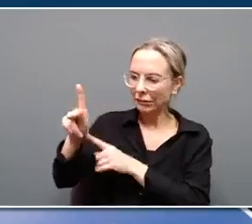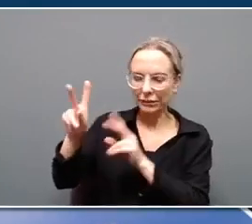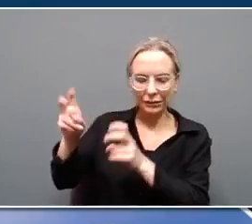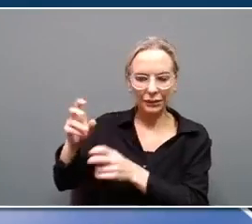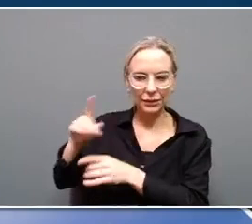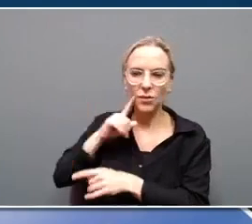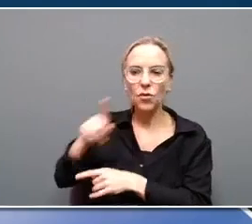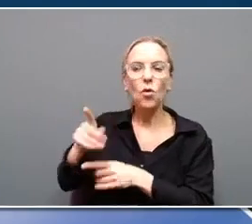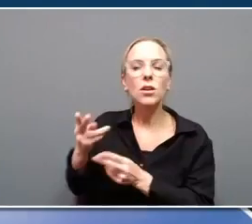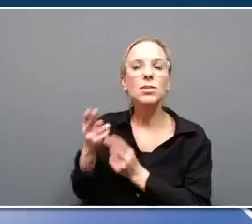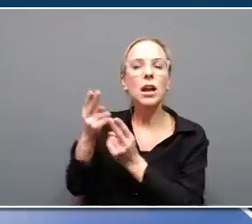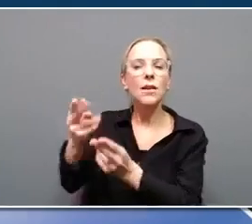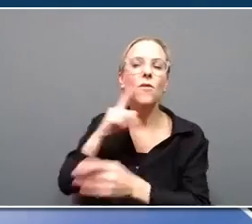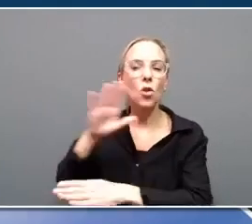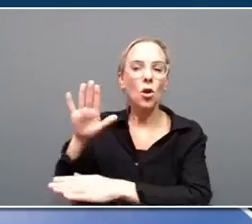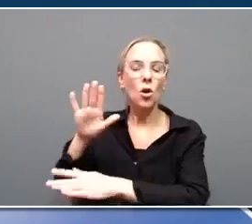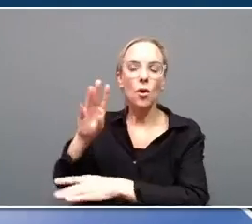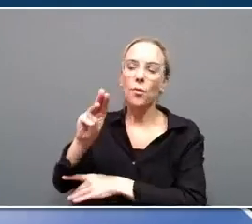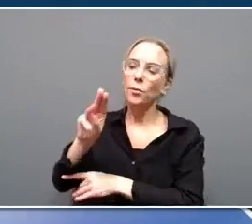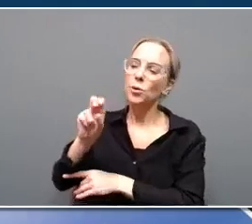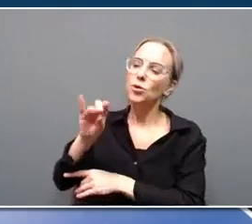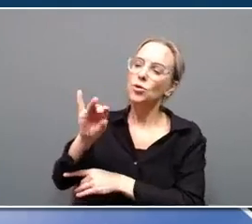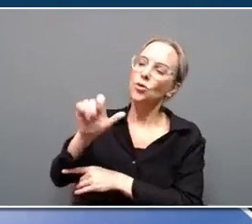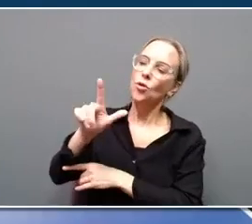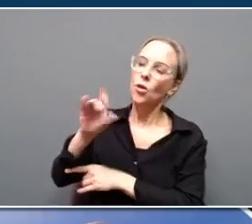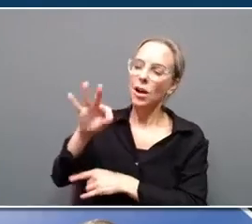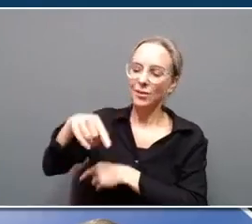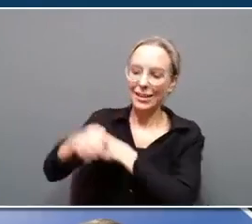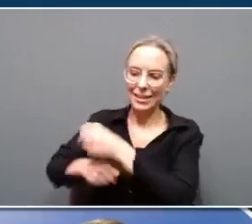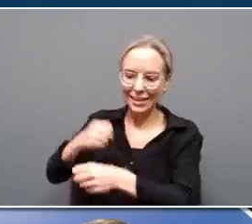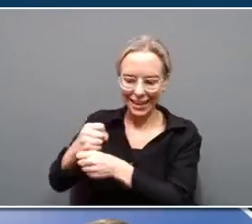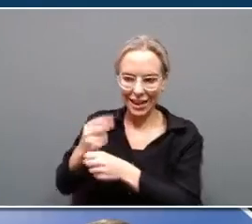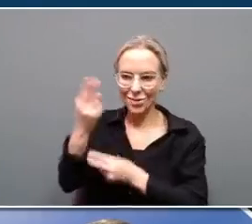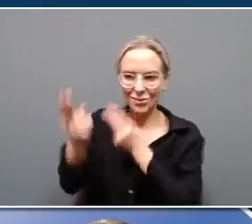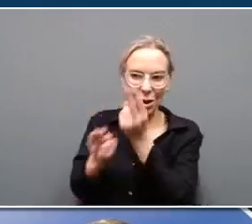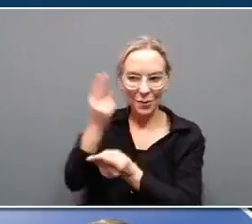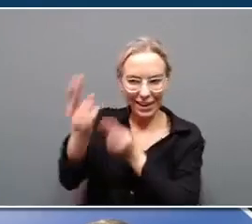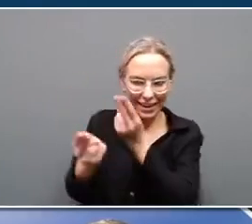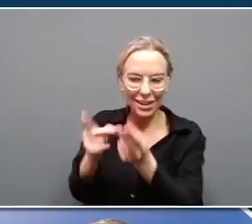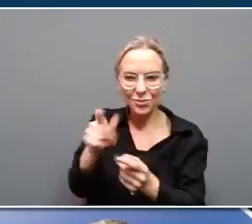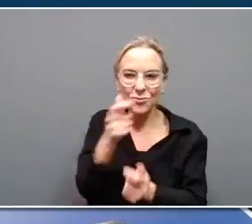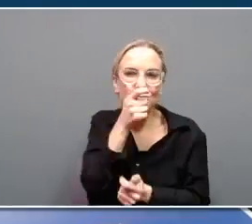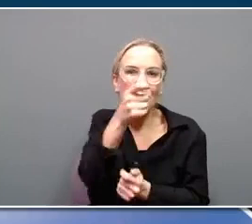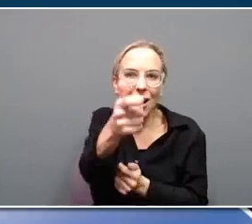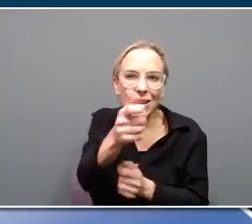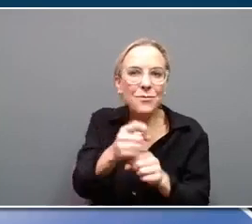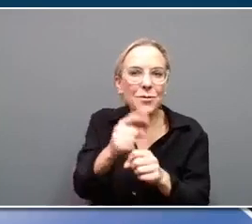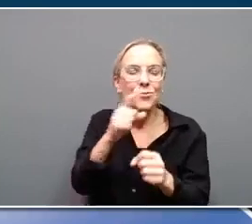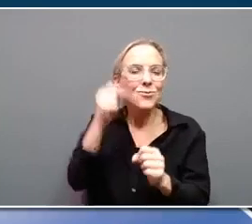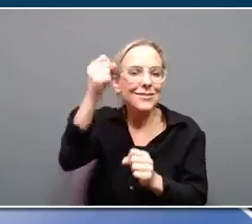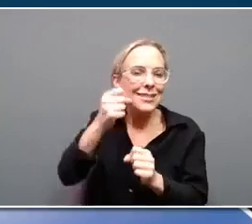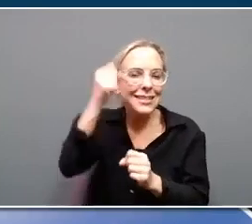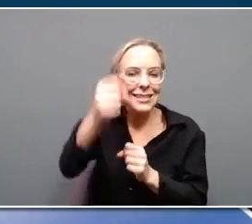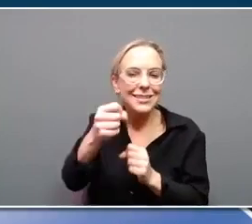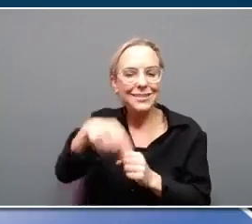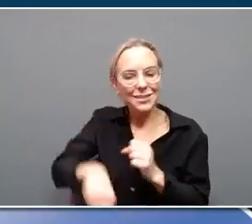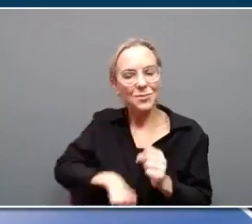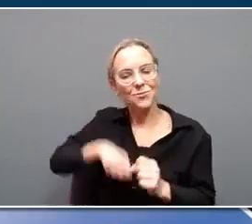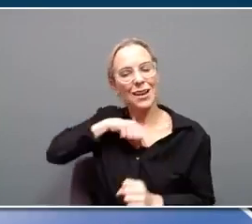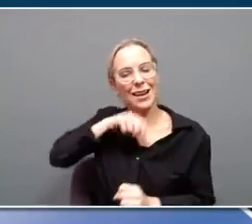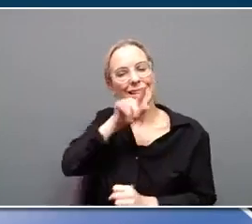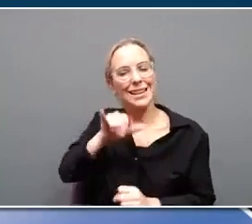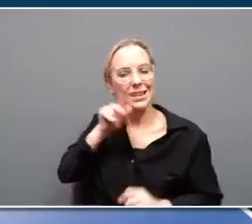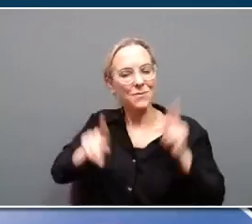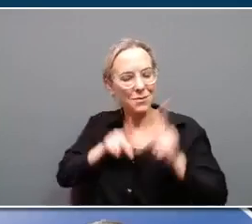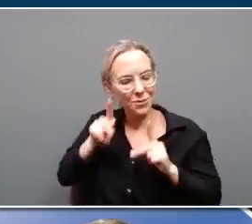of the Year. The awards will air in February, so make sure you can tune in and cheer on these proud Kentuckians. I'm proud to